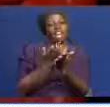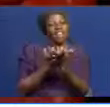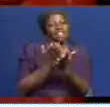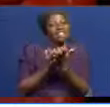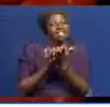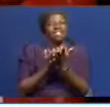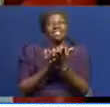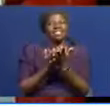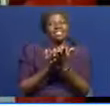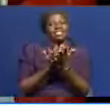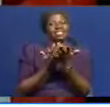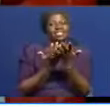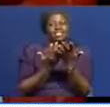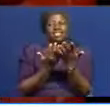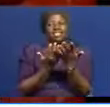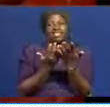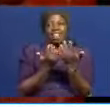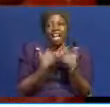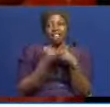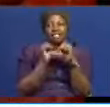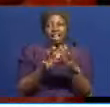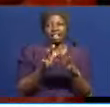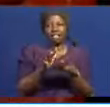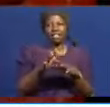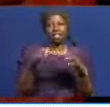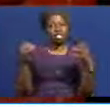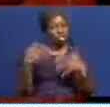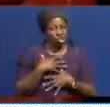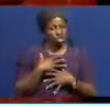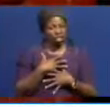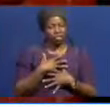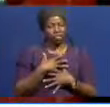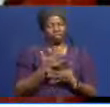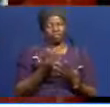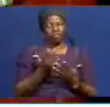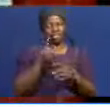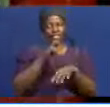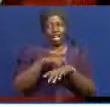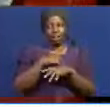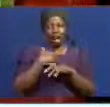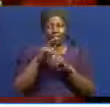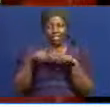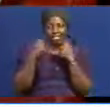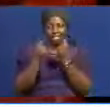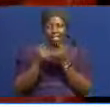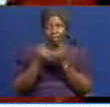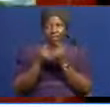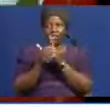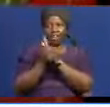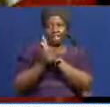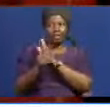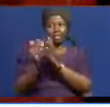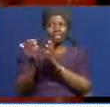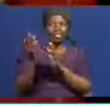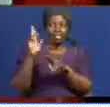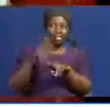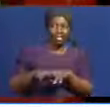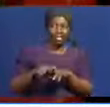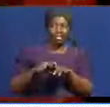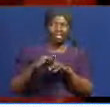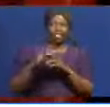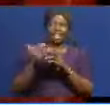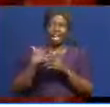shocking. When you have a team of legal experts sitting down bringing 11 counts, at the very least, they should have